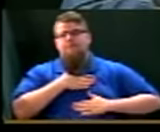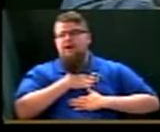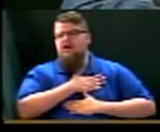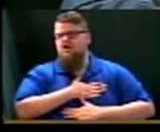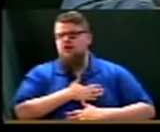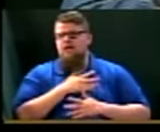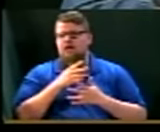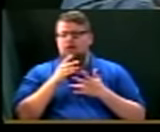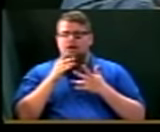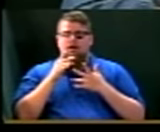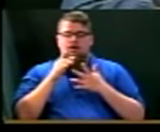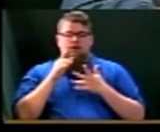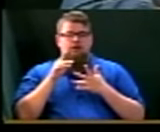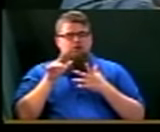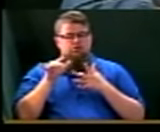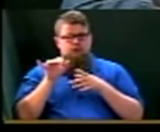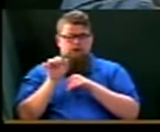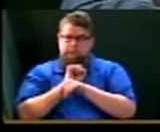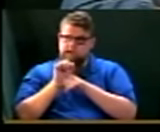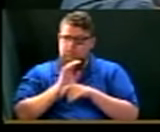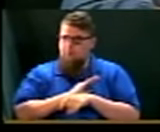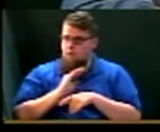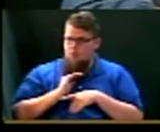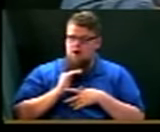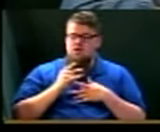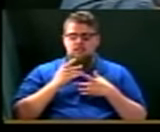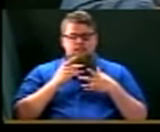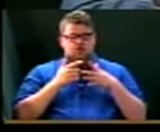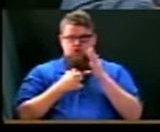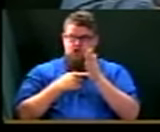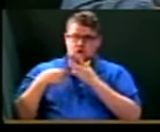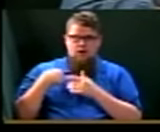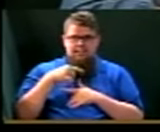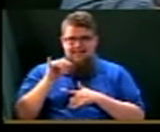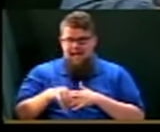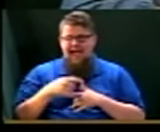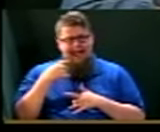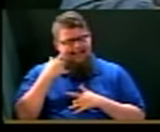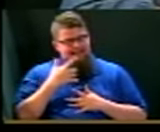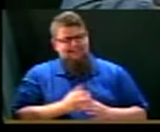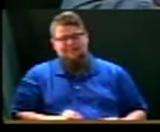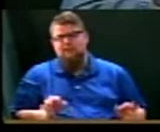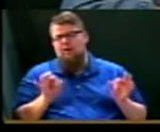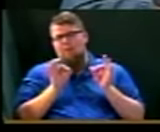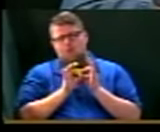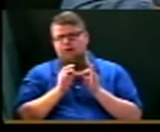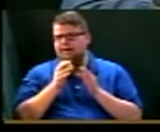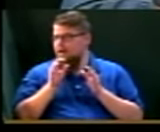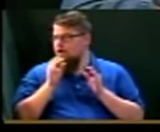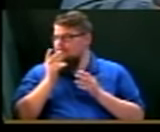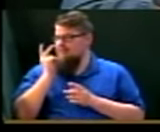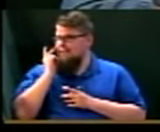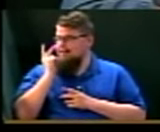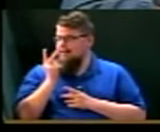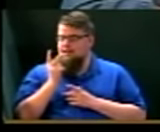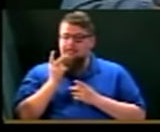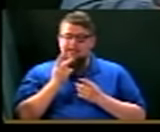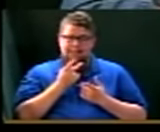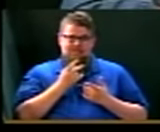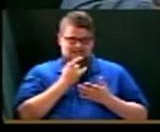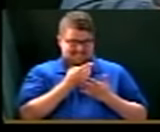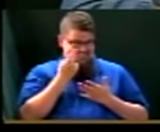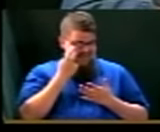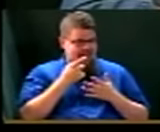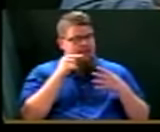board's indulgence in letting her show you this, but I do think it's important to see. It's one thing to hear, well, such